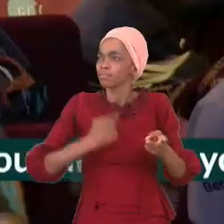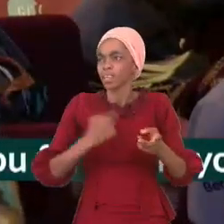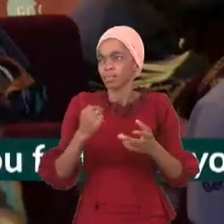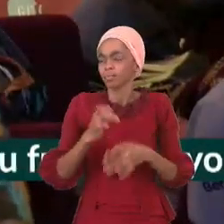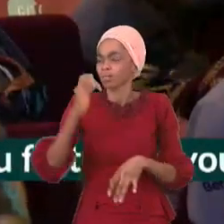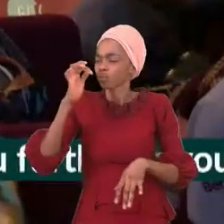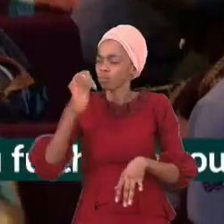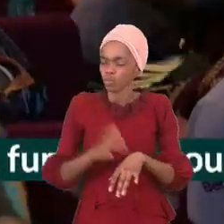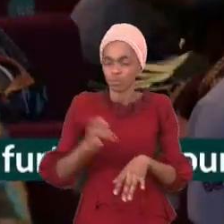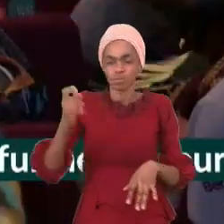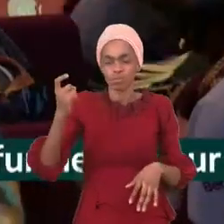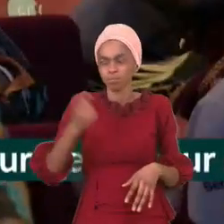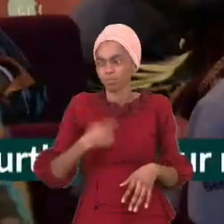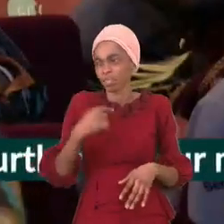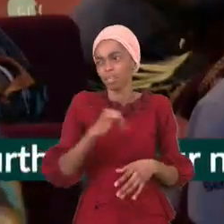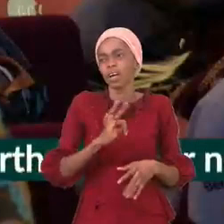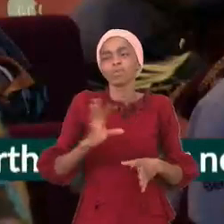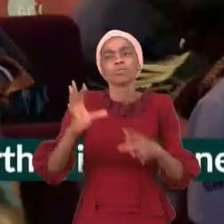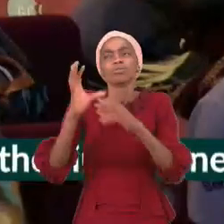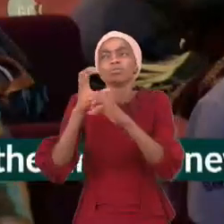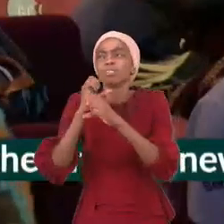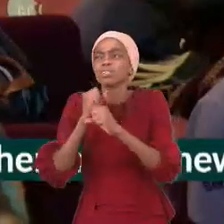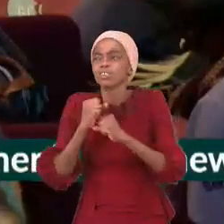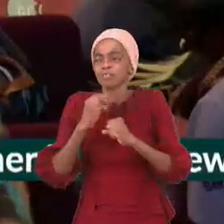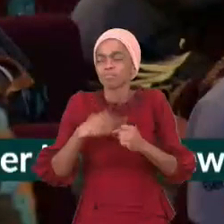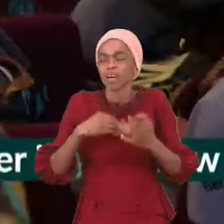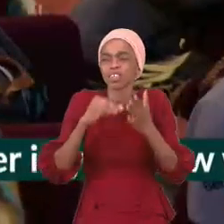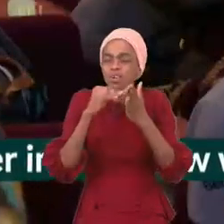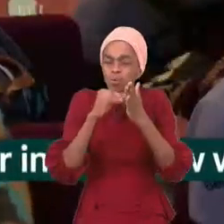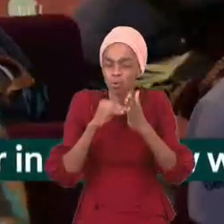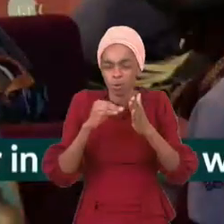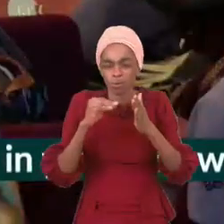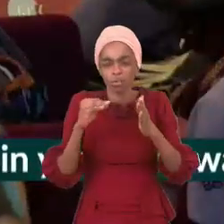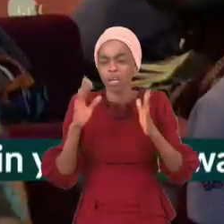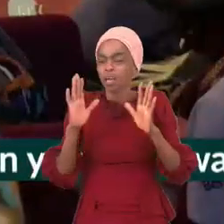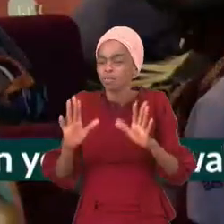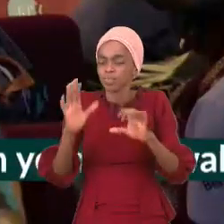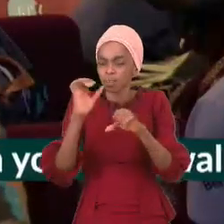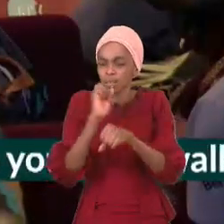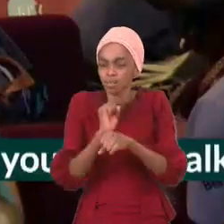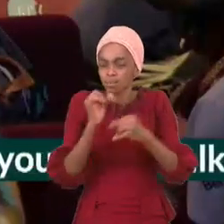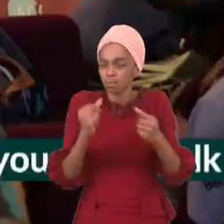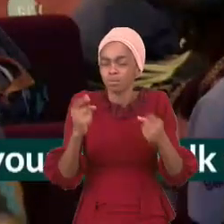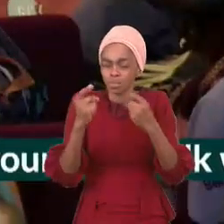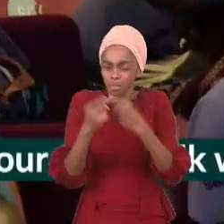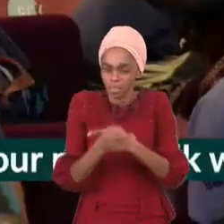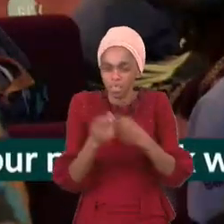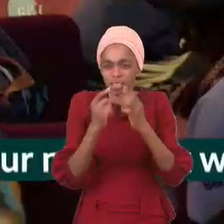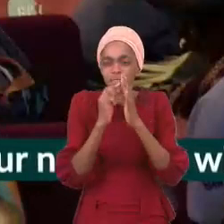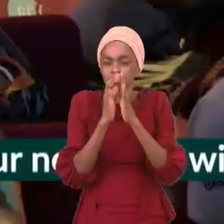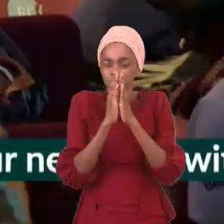Can I see a sign, please, from wing three now? We're waiting for you. Any